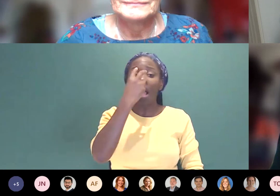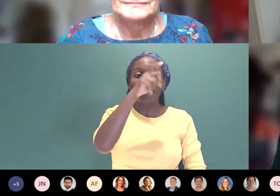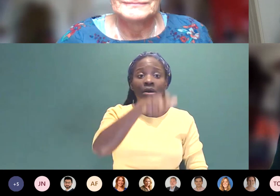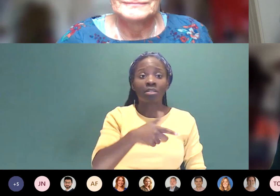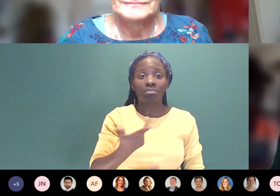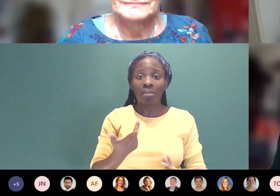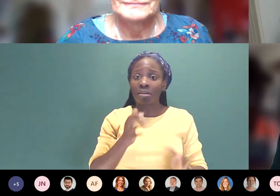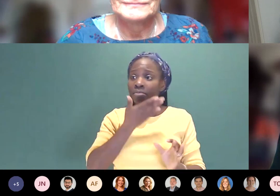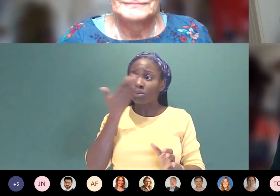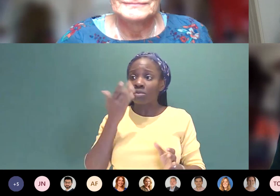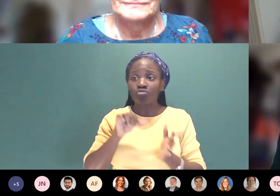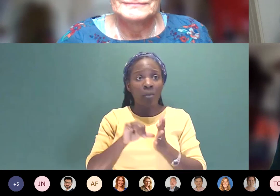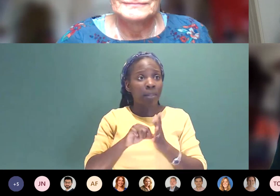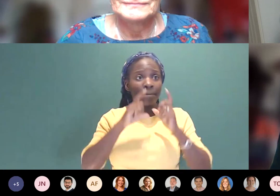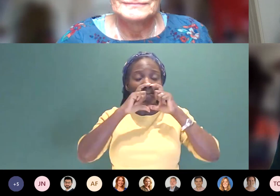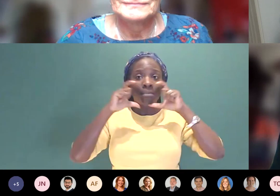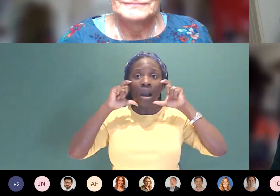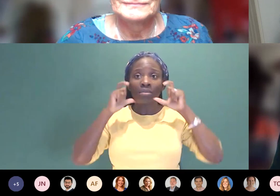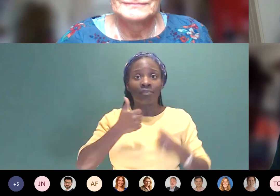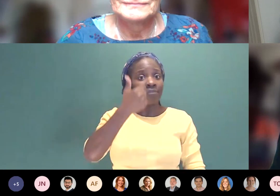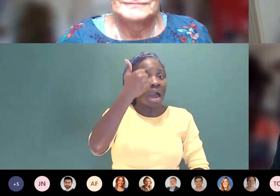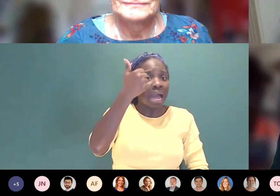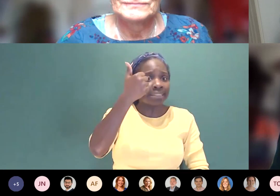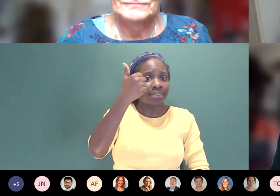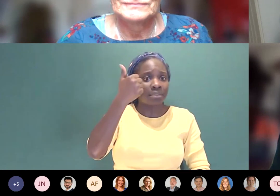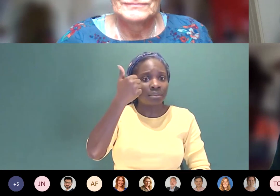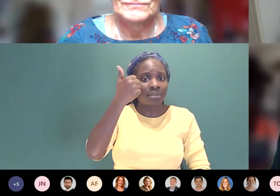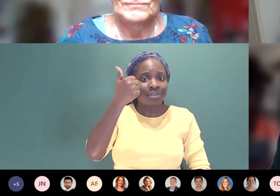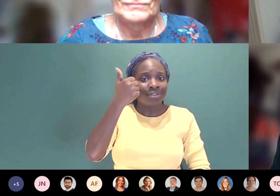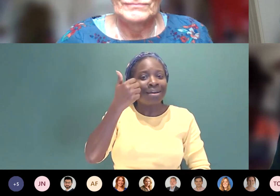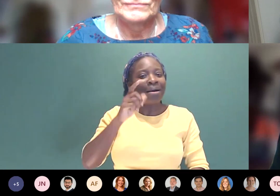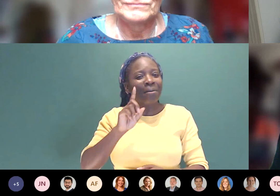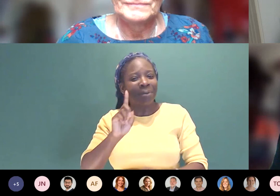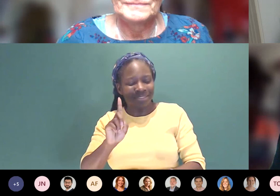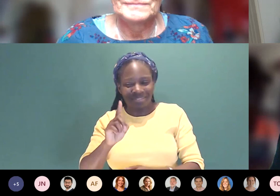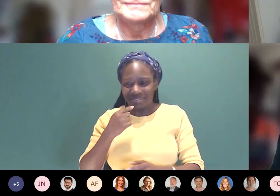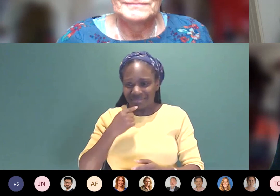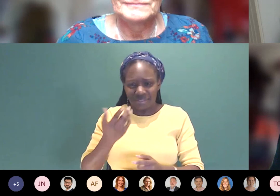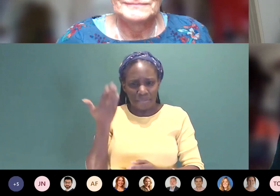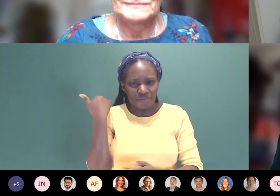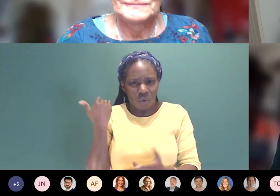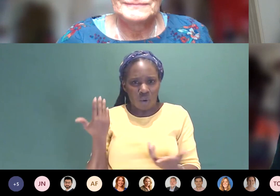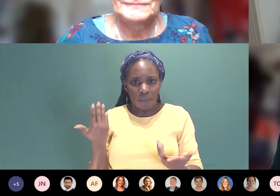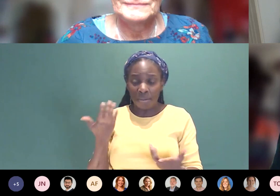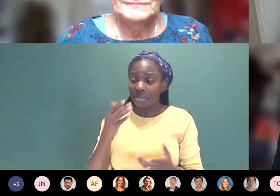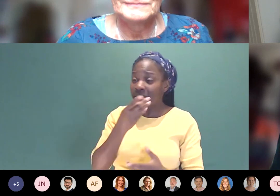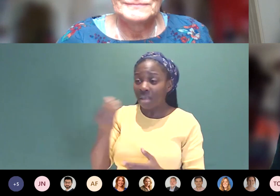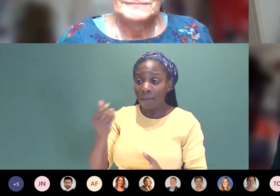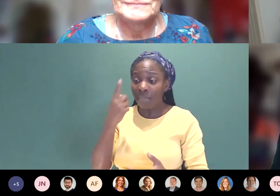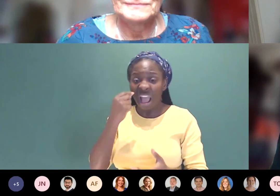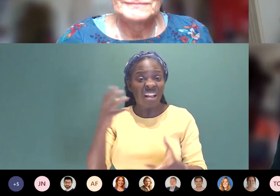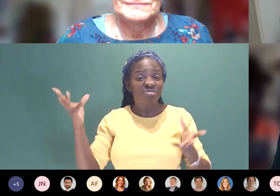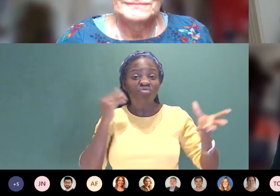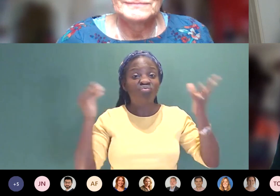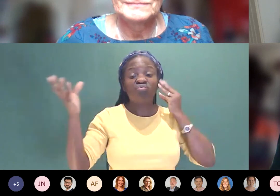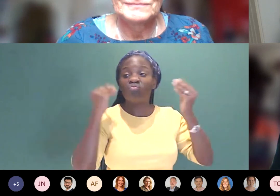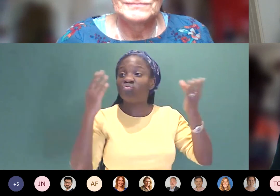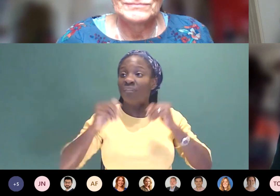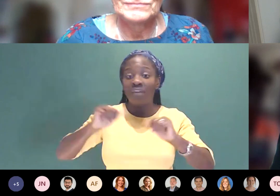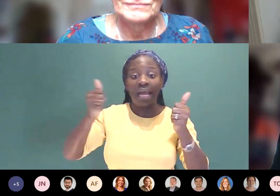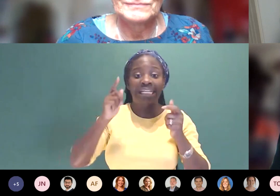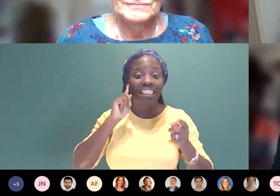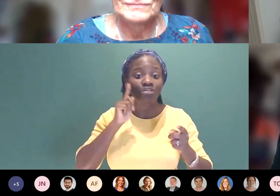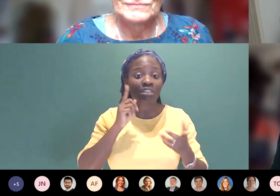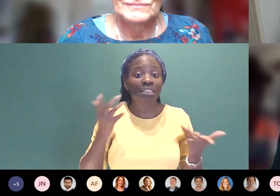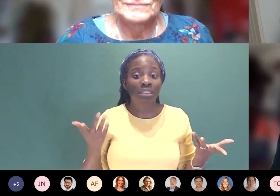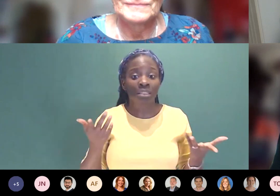wearing a mask. But I think, as I said earlier, even those who can hear very well have